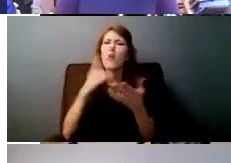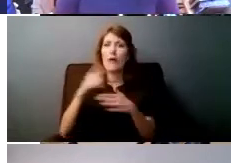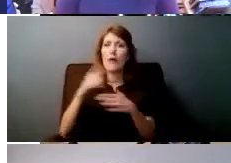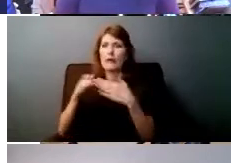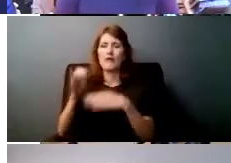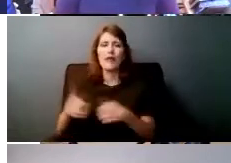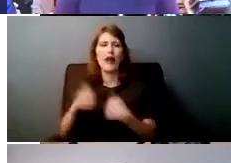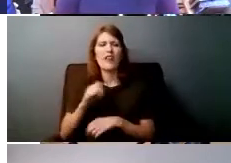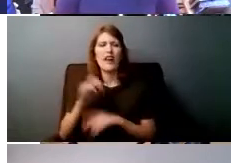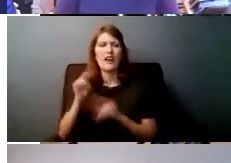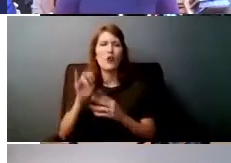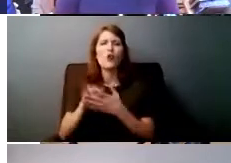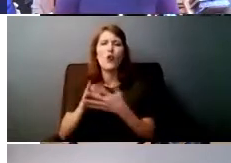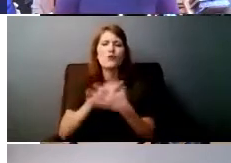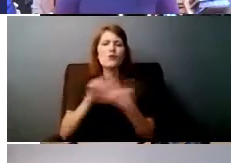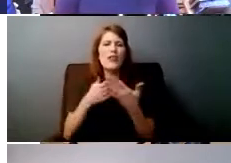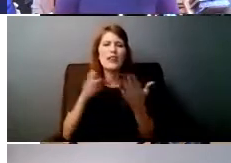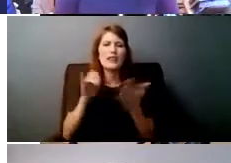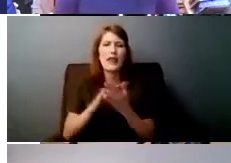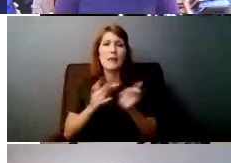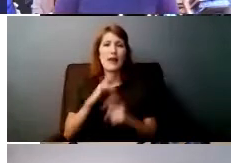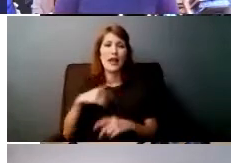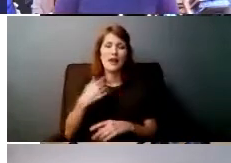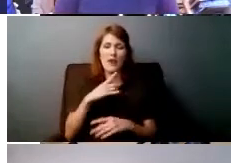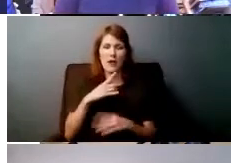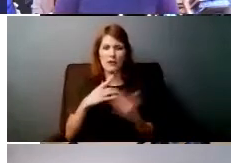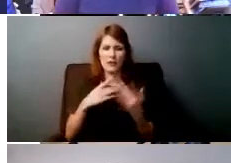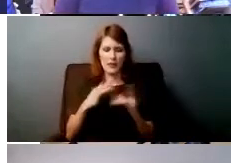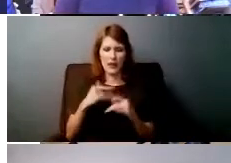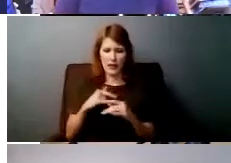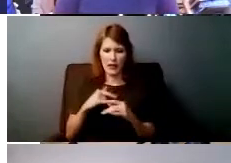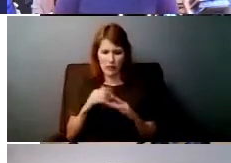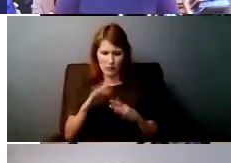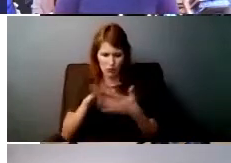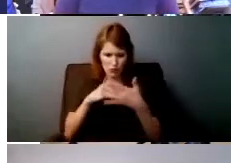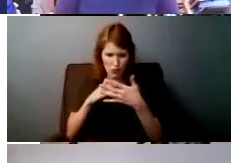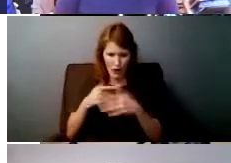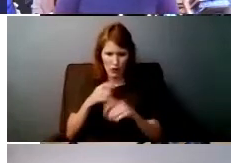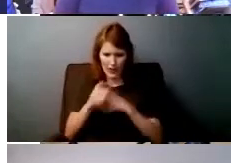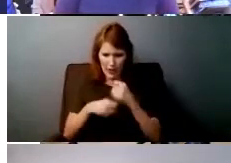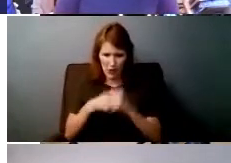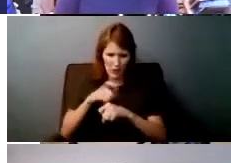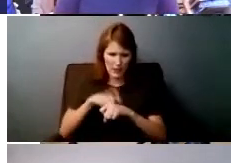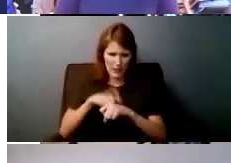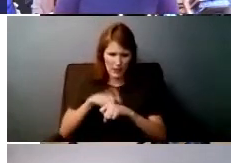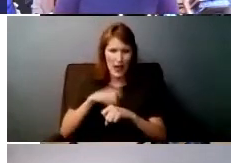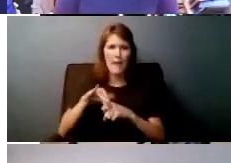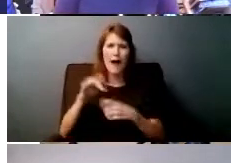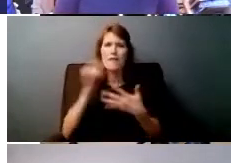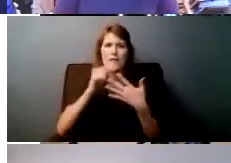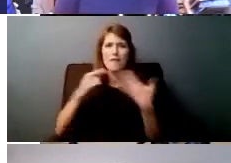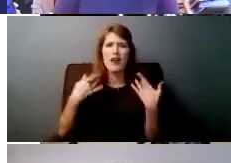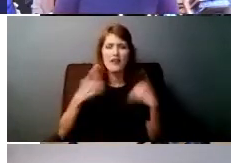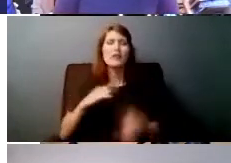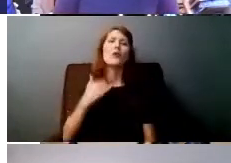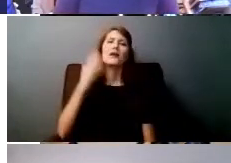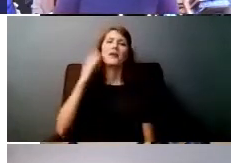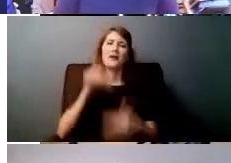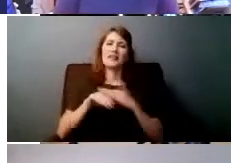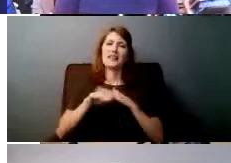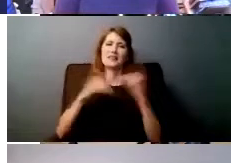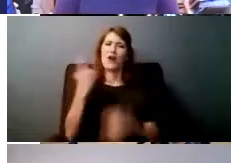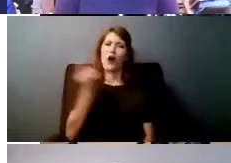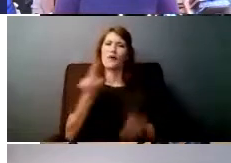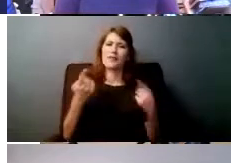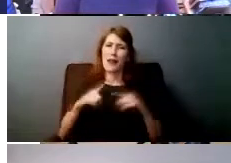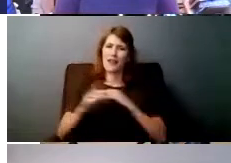us kind of guide our year and guide our time by, even things incidentally, like we know Accessibility Fest is always in the fall.